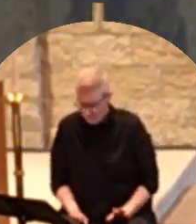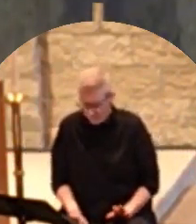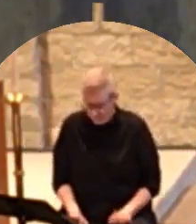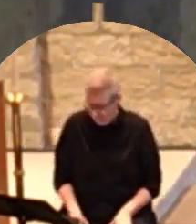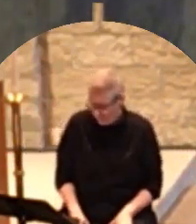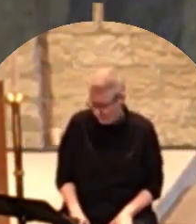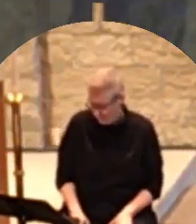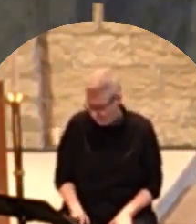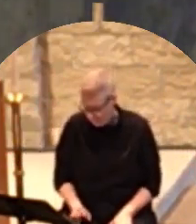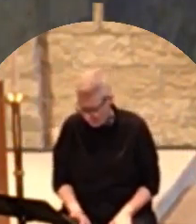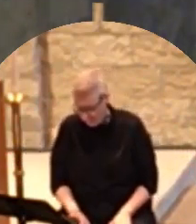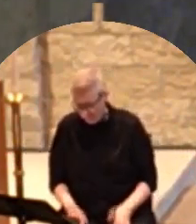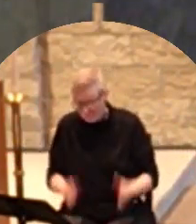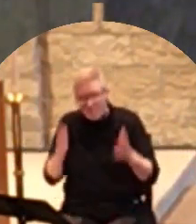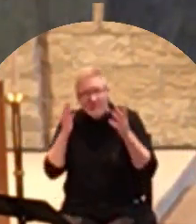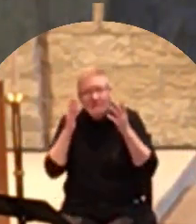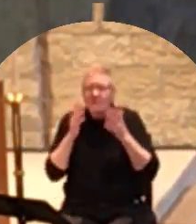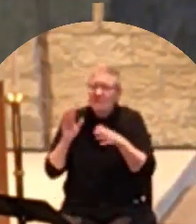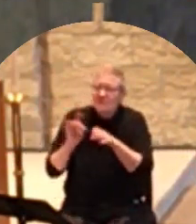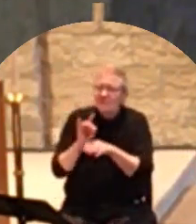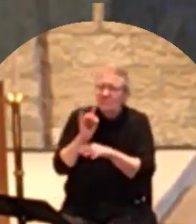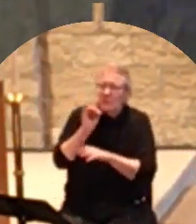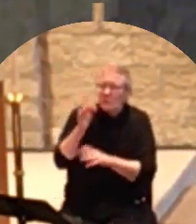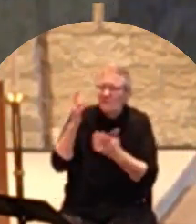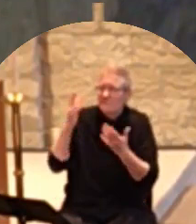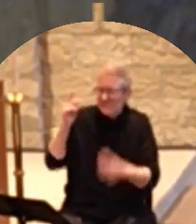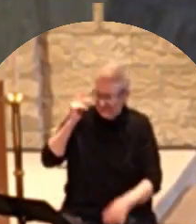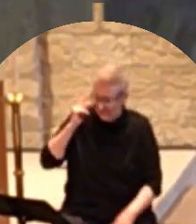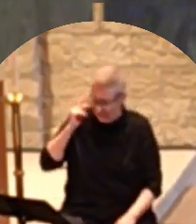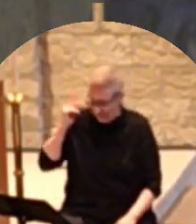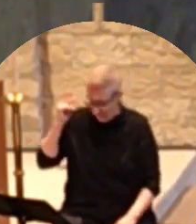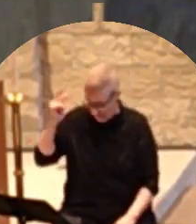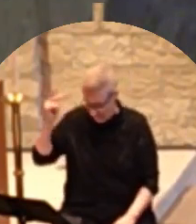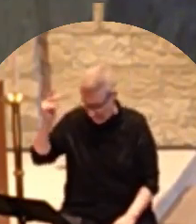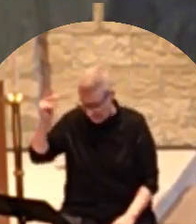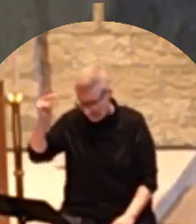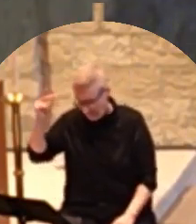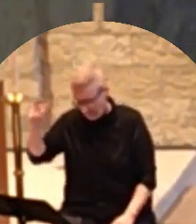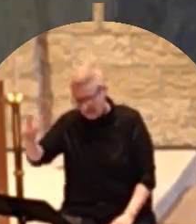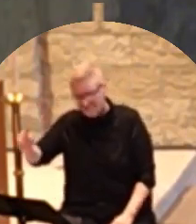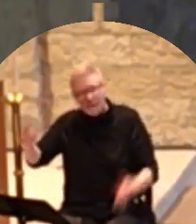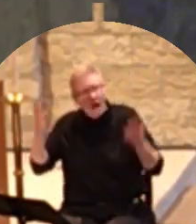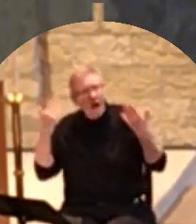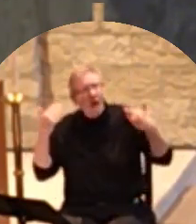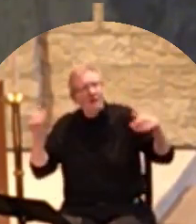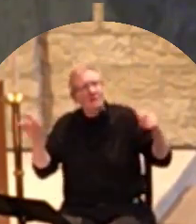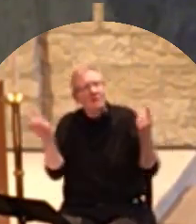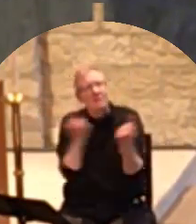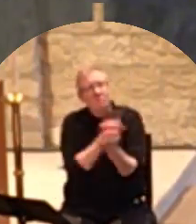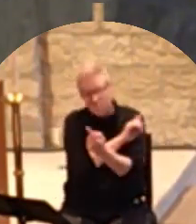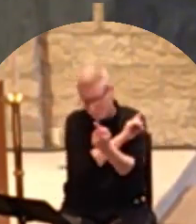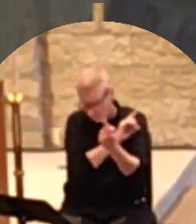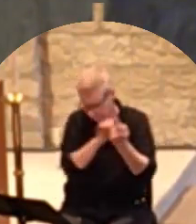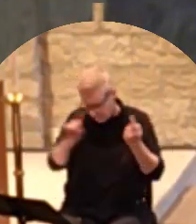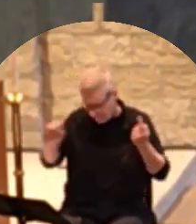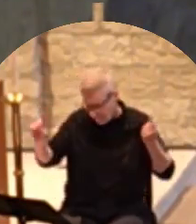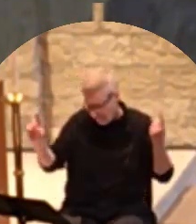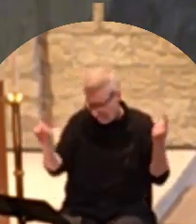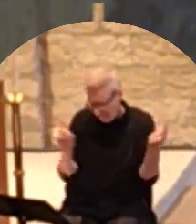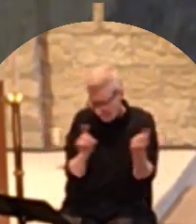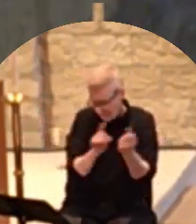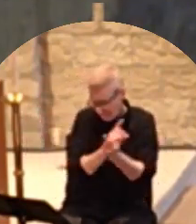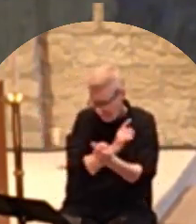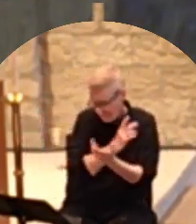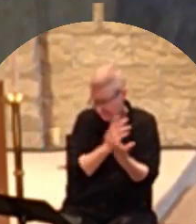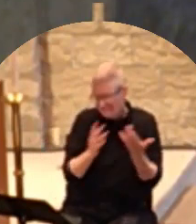earth. I've seen spirits and I've met angels. I've